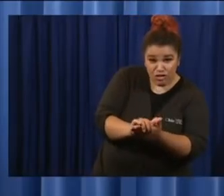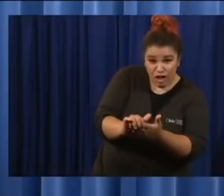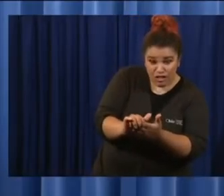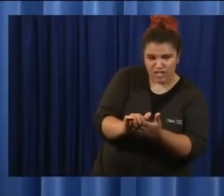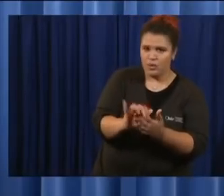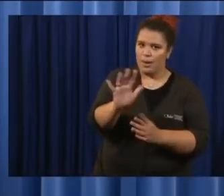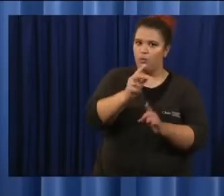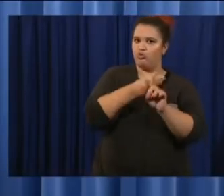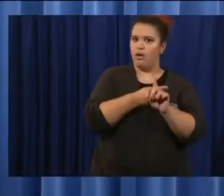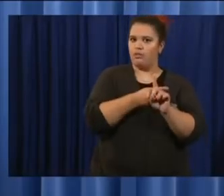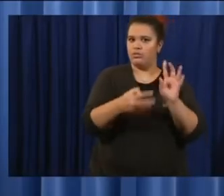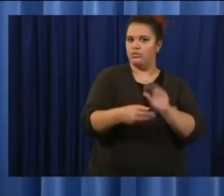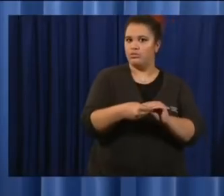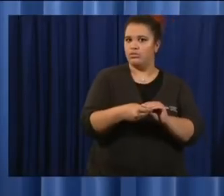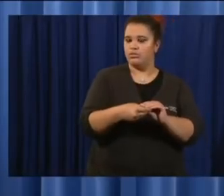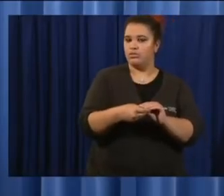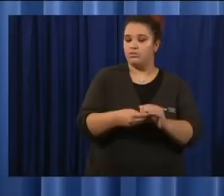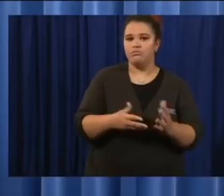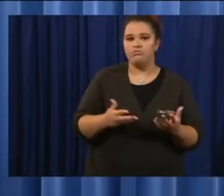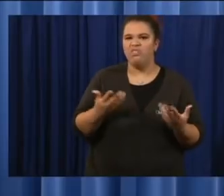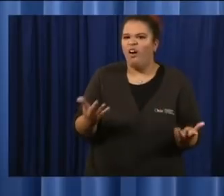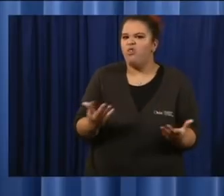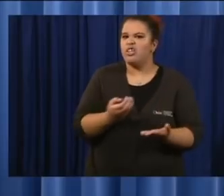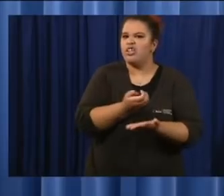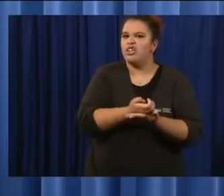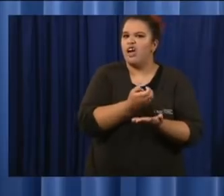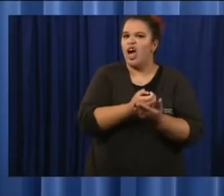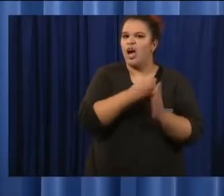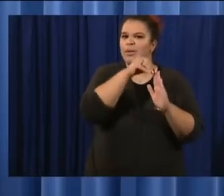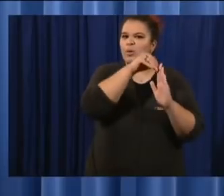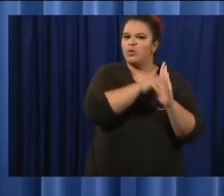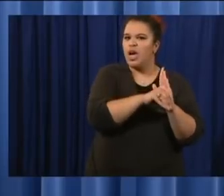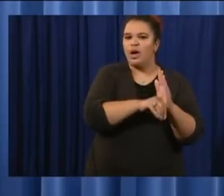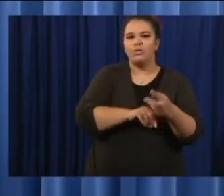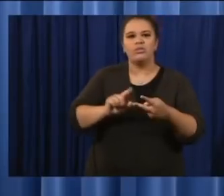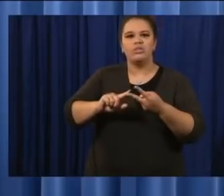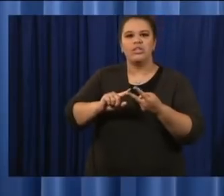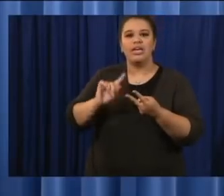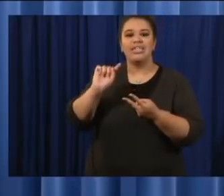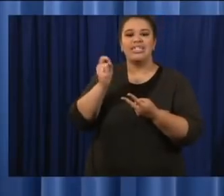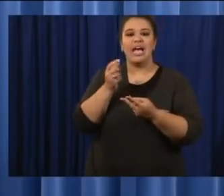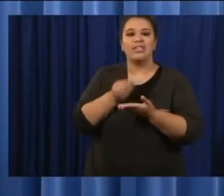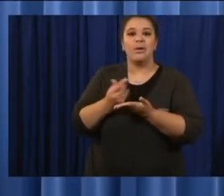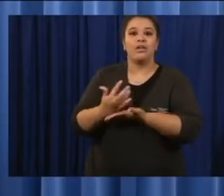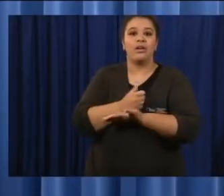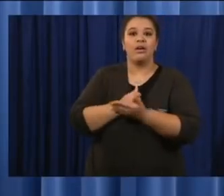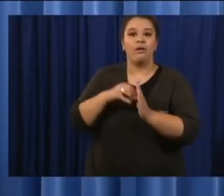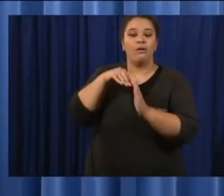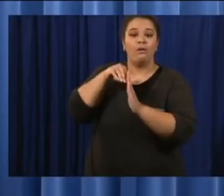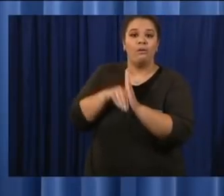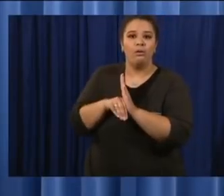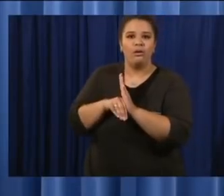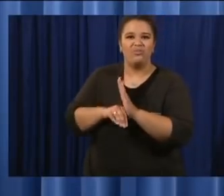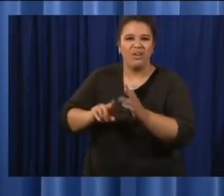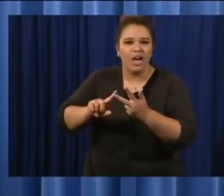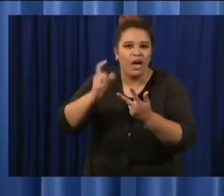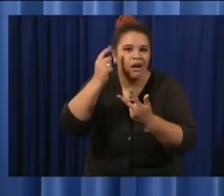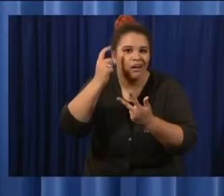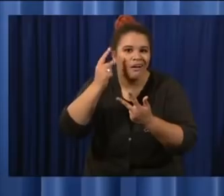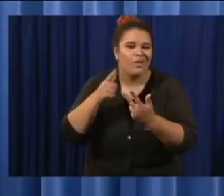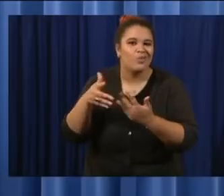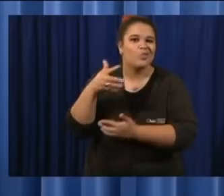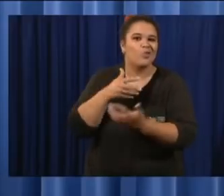We have seen the economy go down. Tax revenues obviously go down. At the same time, social service costs go up. So I